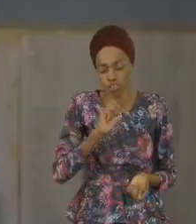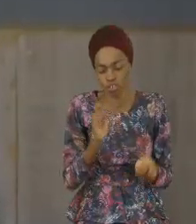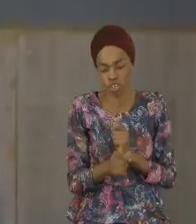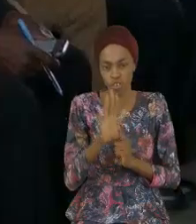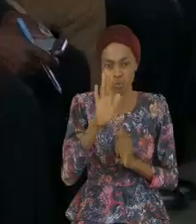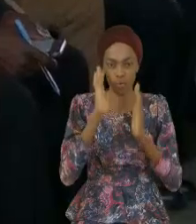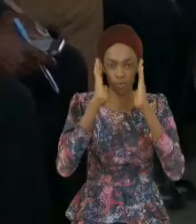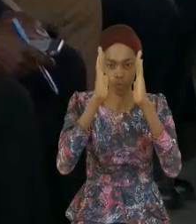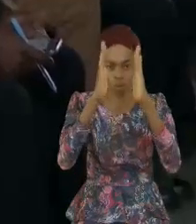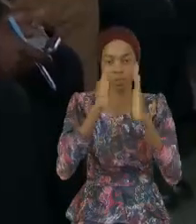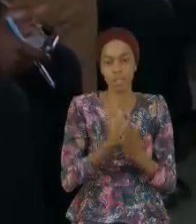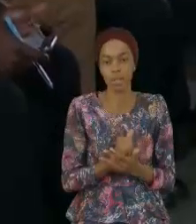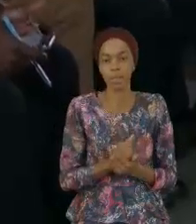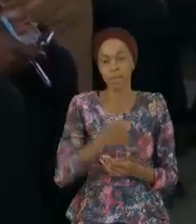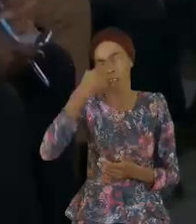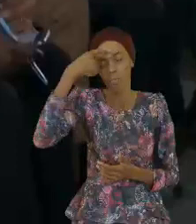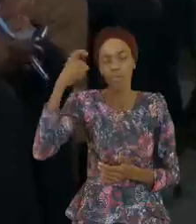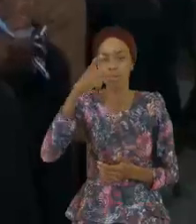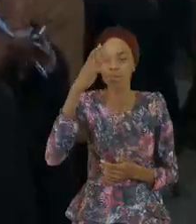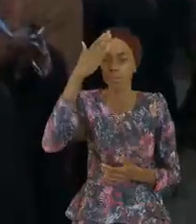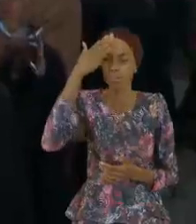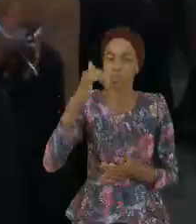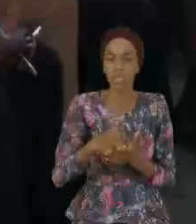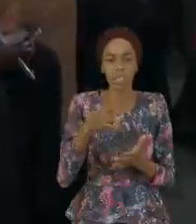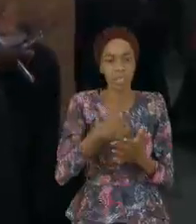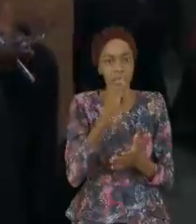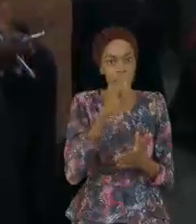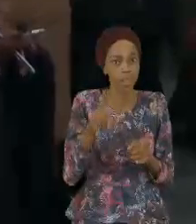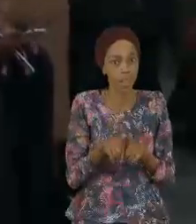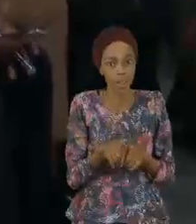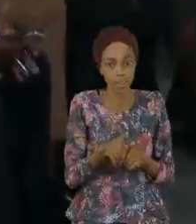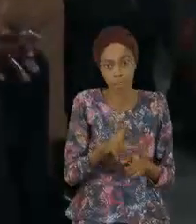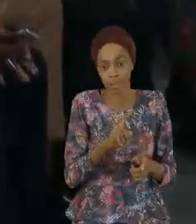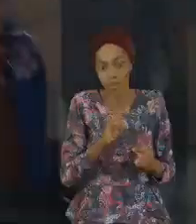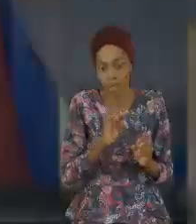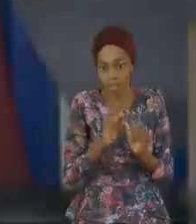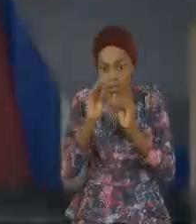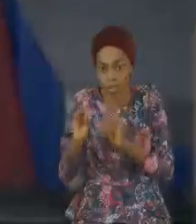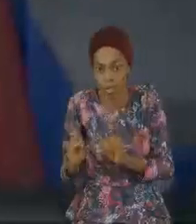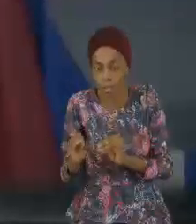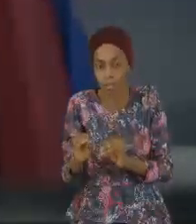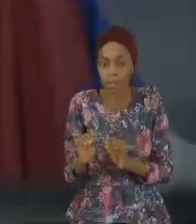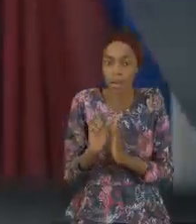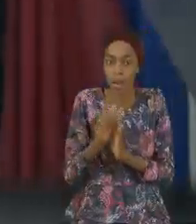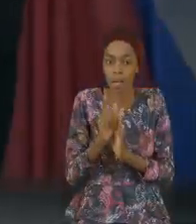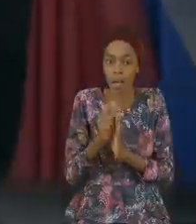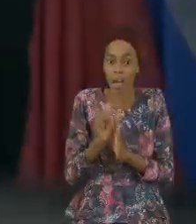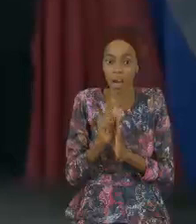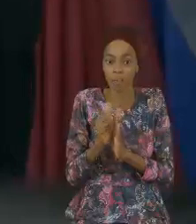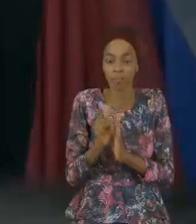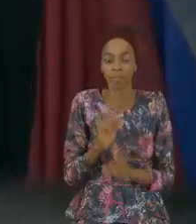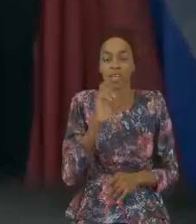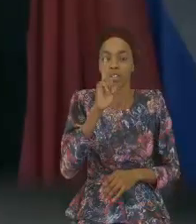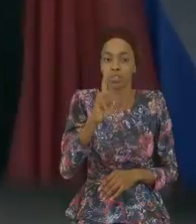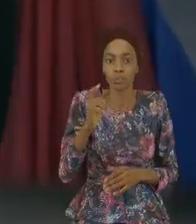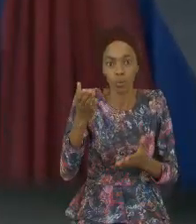focus. Because you know, if it's like setting an alarm clock. You have something you want